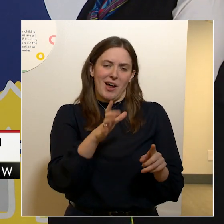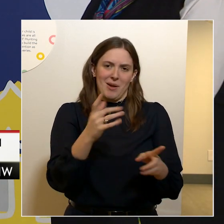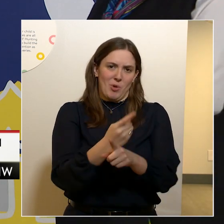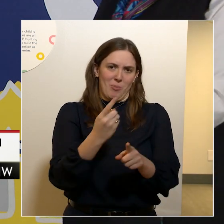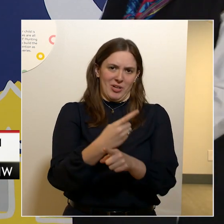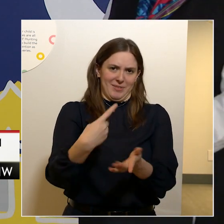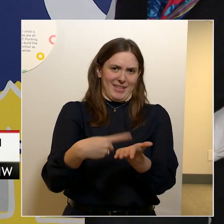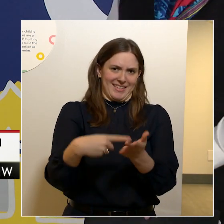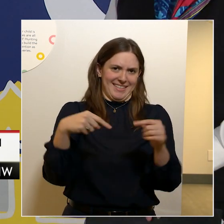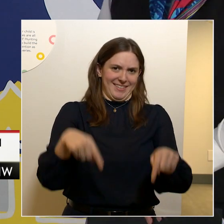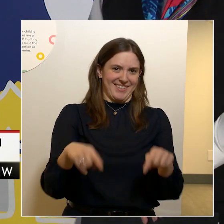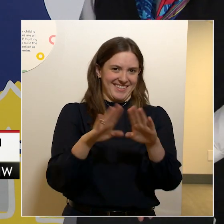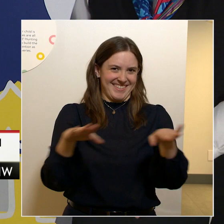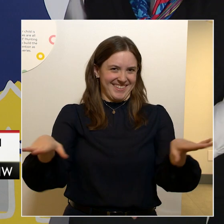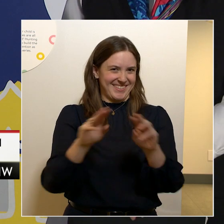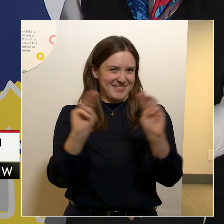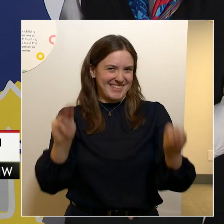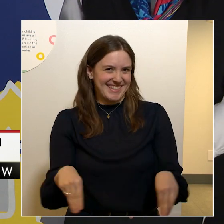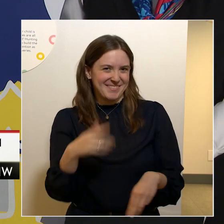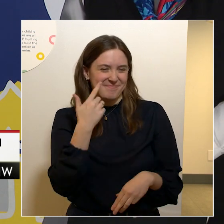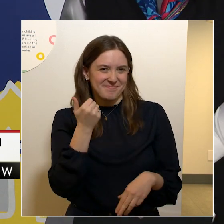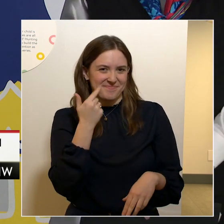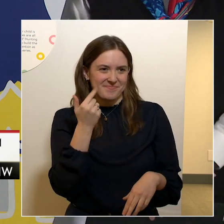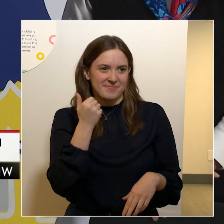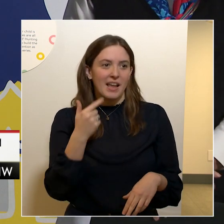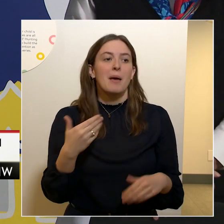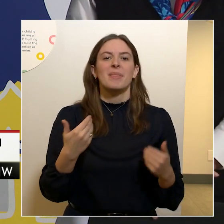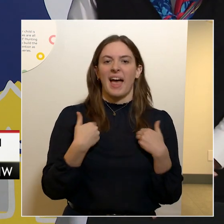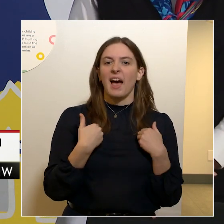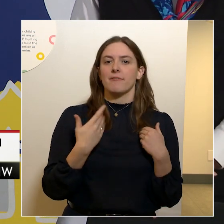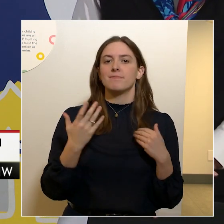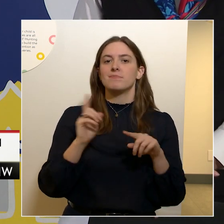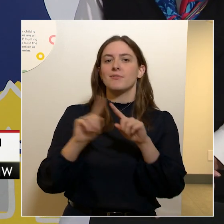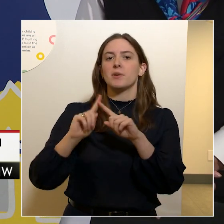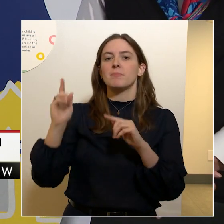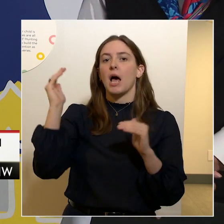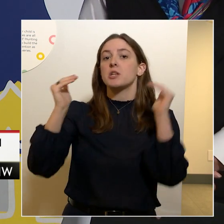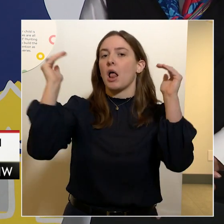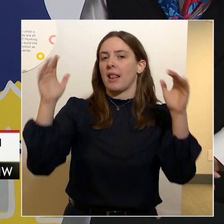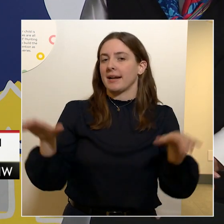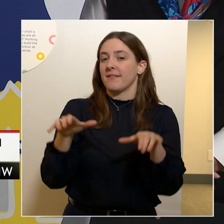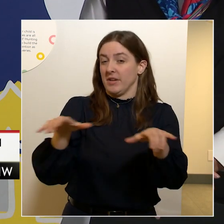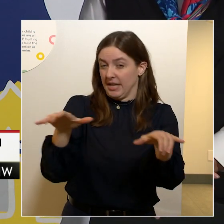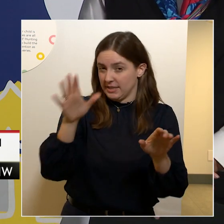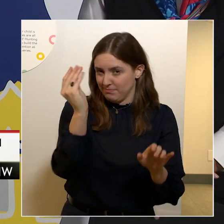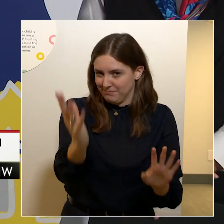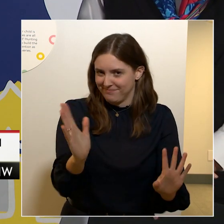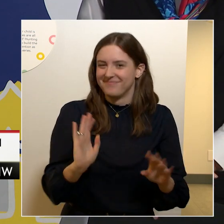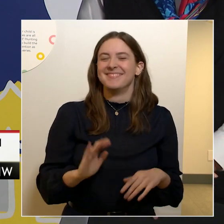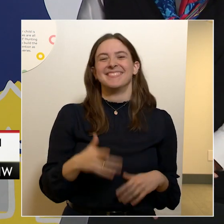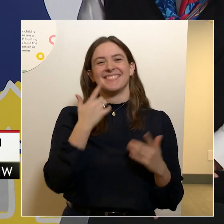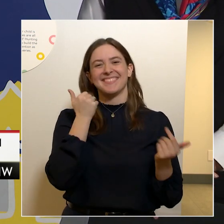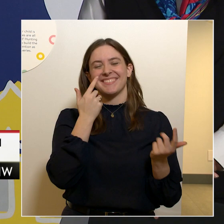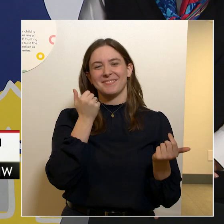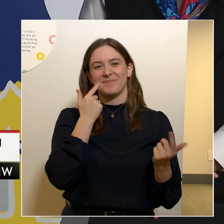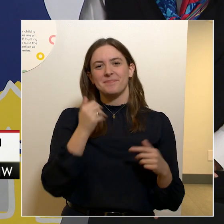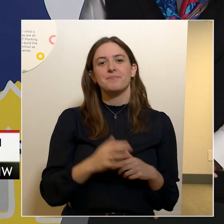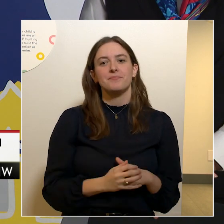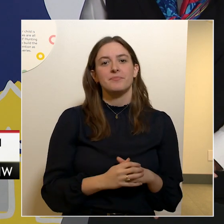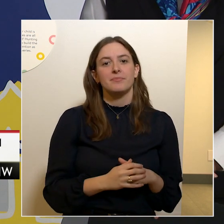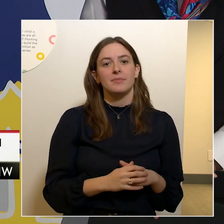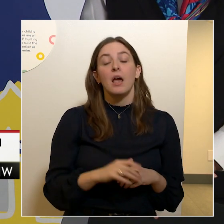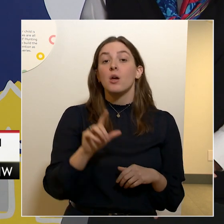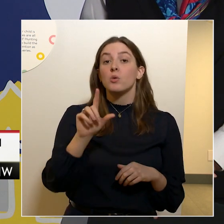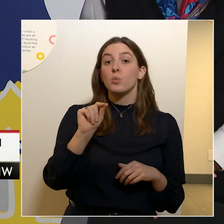a DC product sold on DC shelves in adult venues. I added that last part for clarity. Since